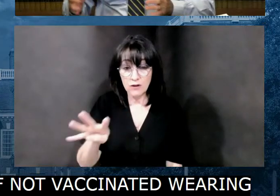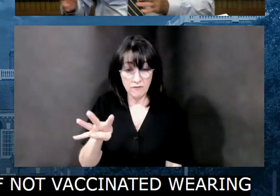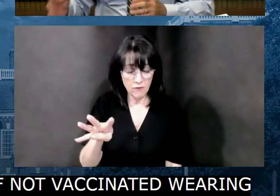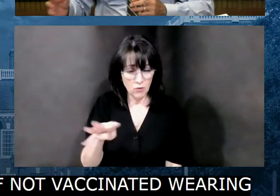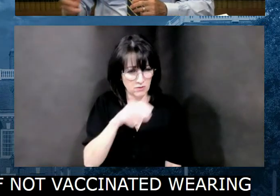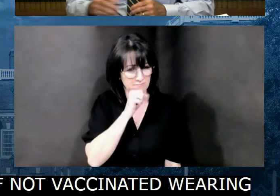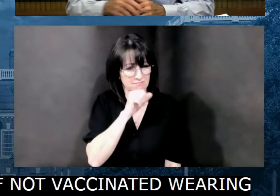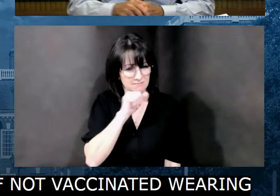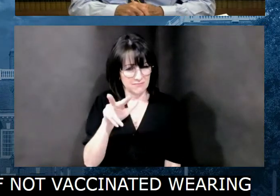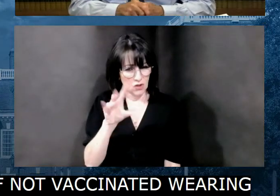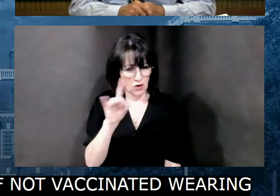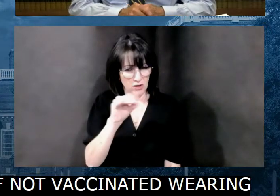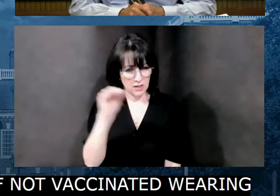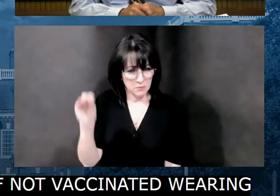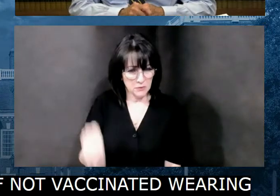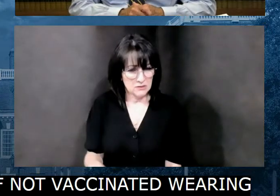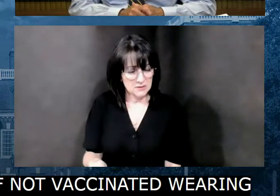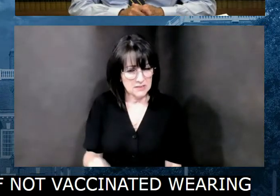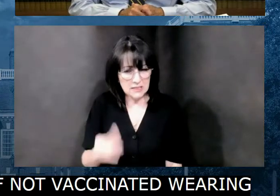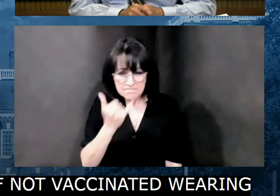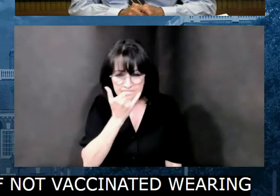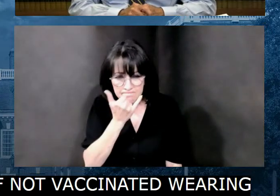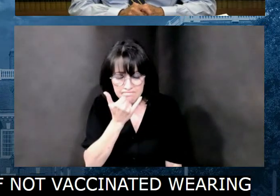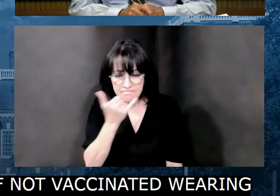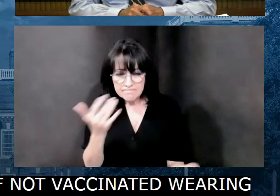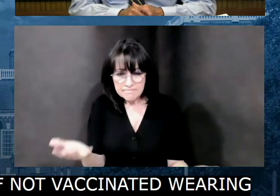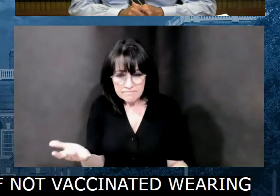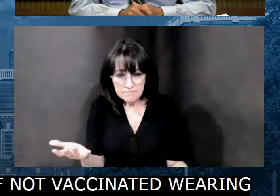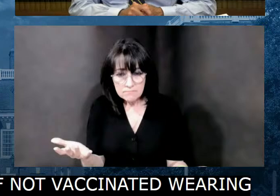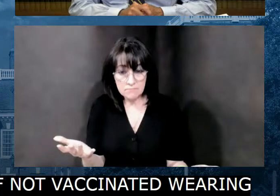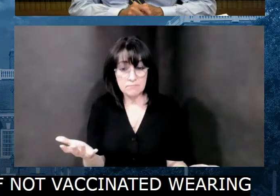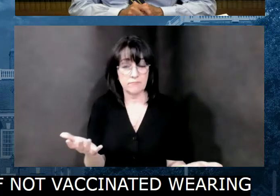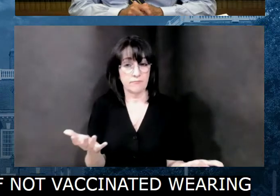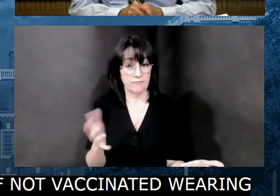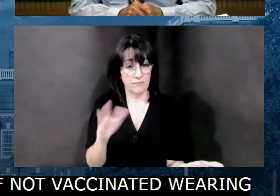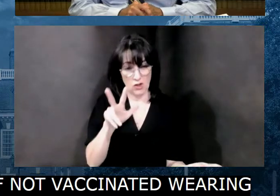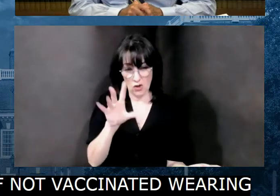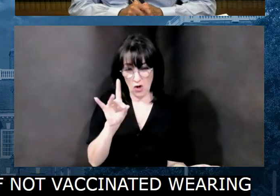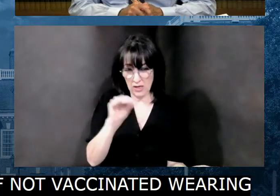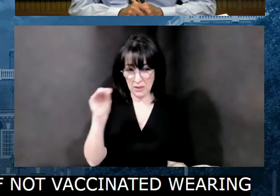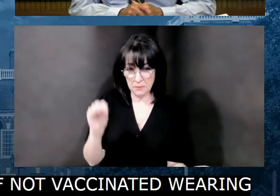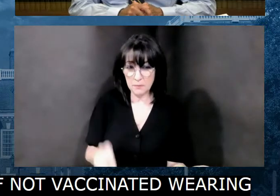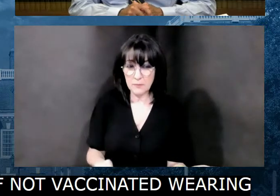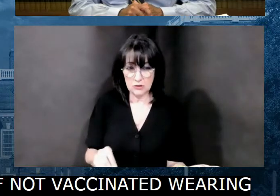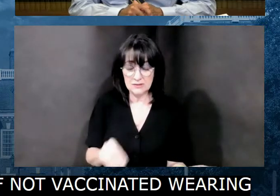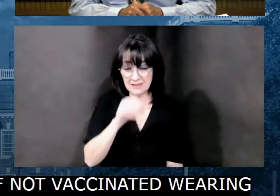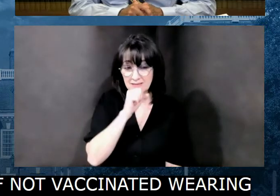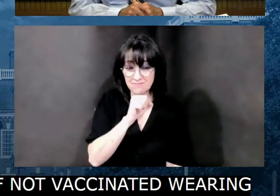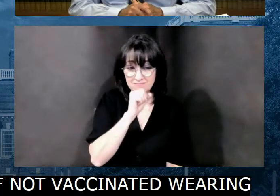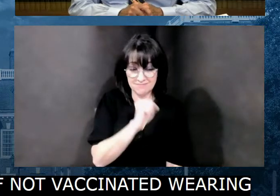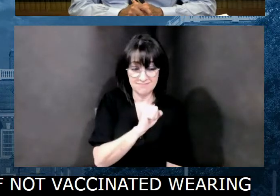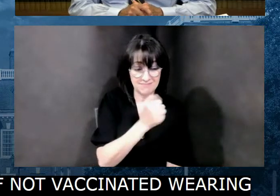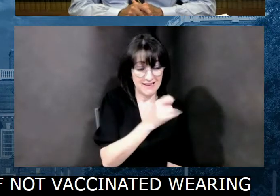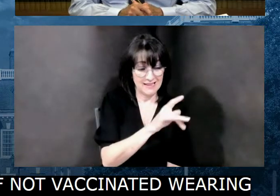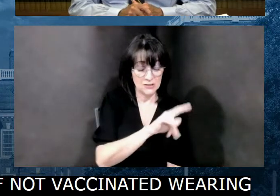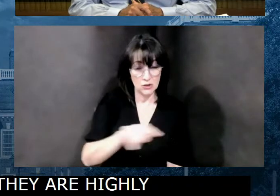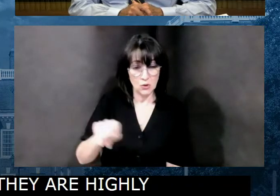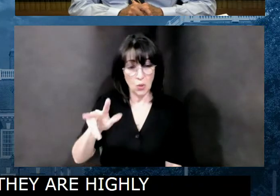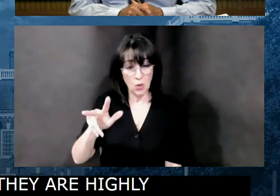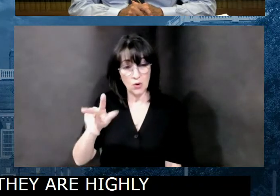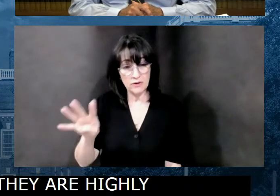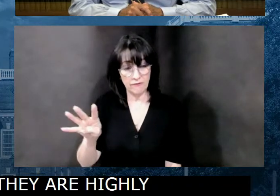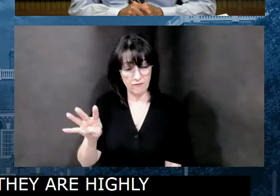bars, restaurants, gyms, and salons. Only 38% of Delawareans 18 to 34